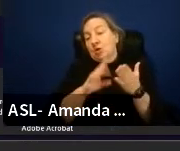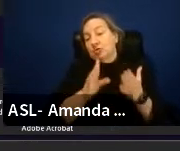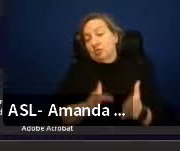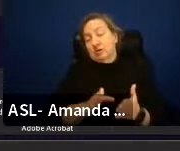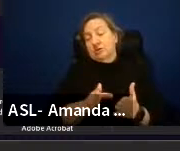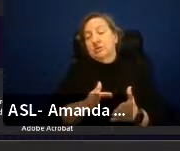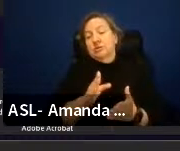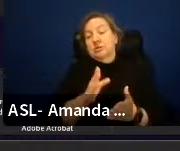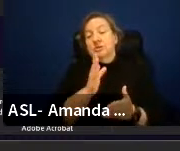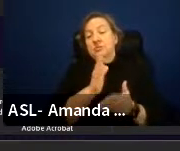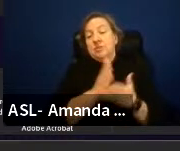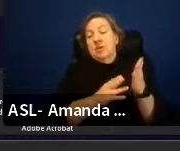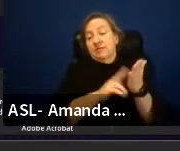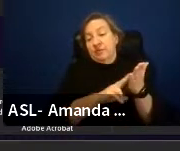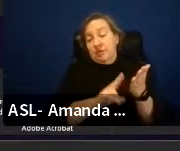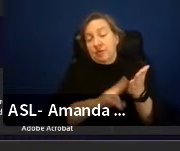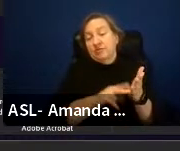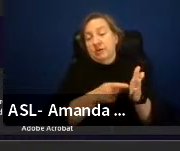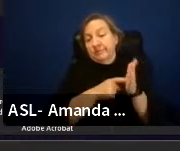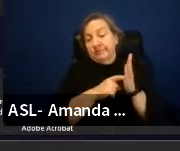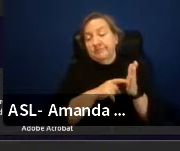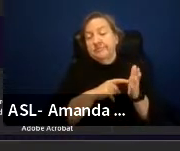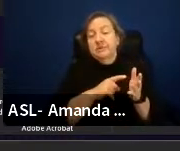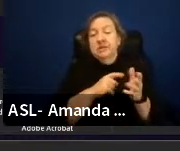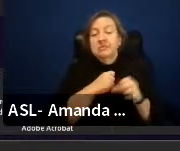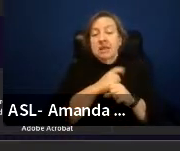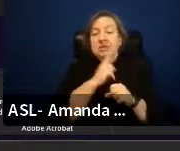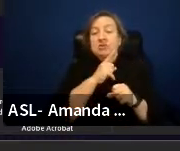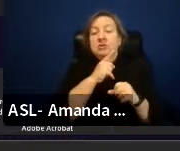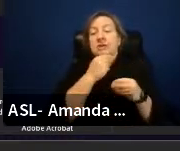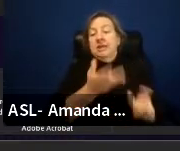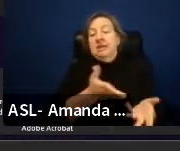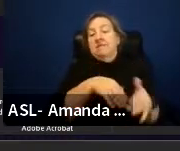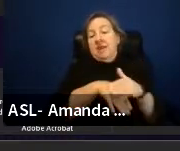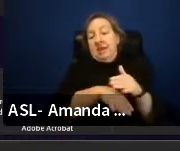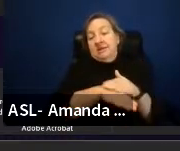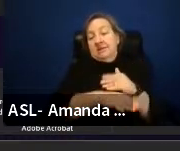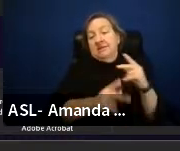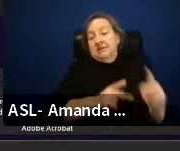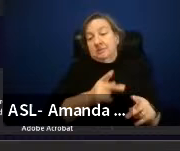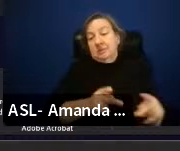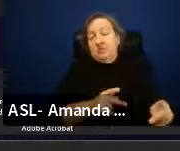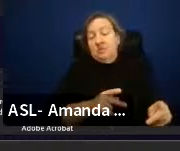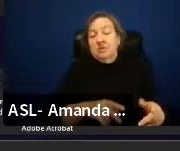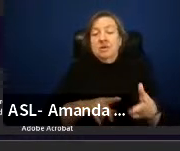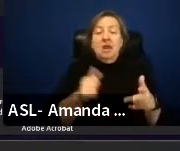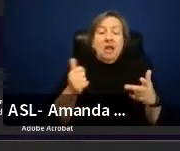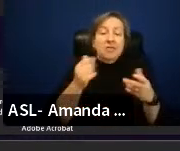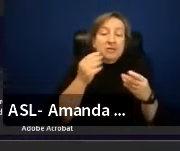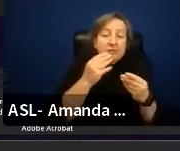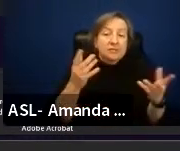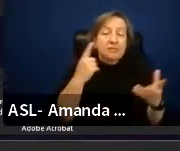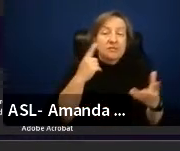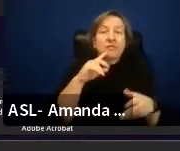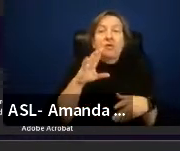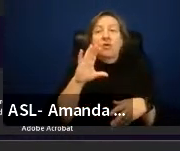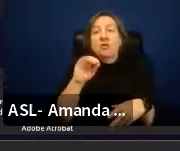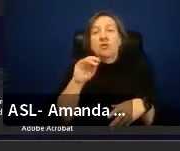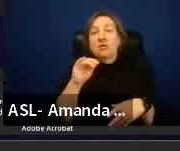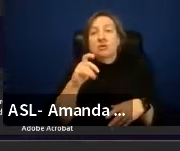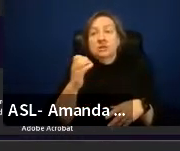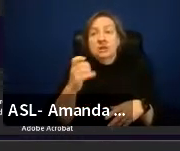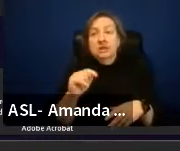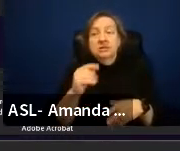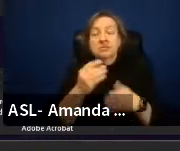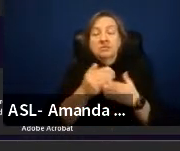of contract specifications and ensuring some of that access for folks. Another kind of note for context here before I open it up